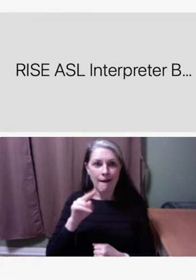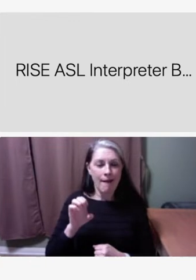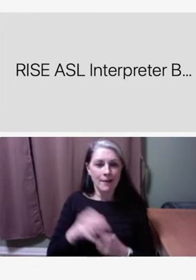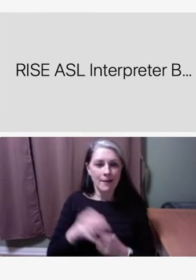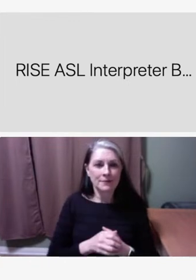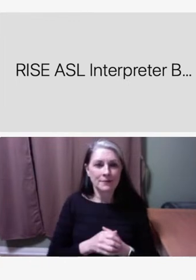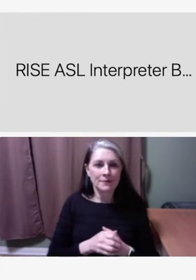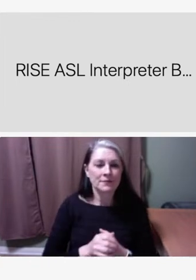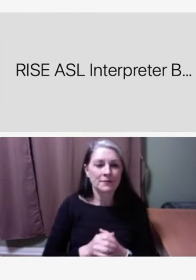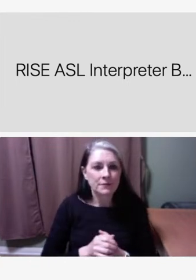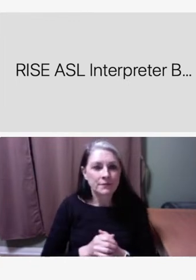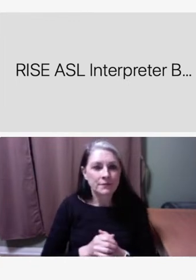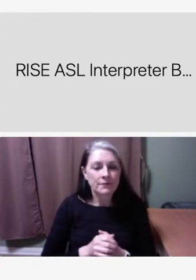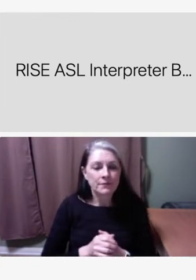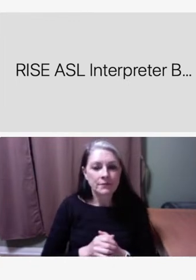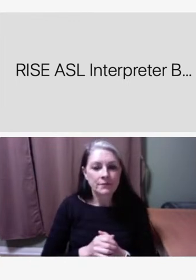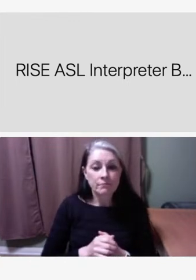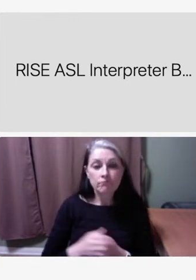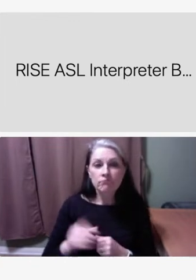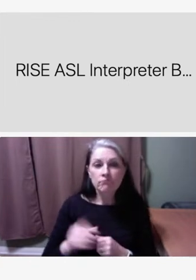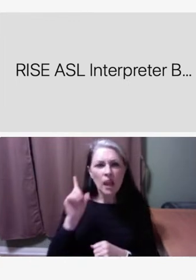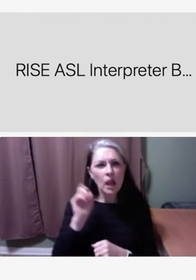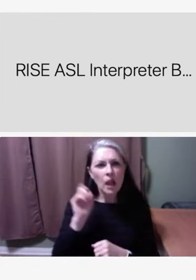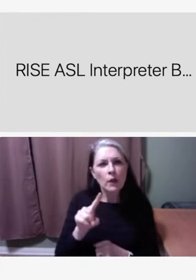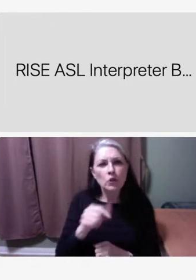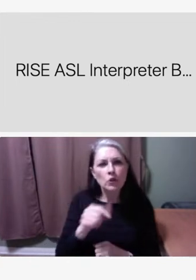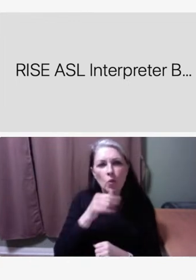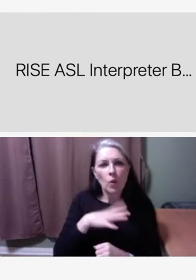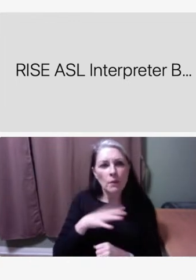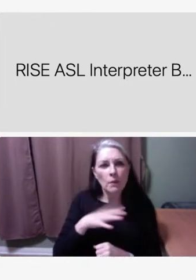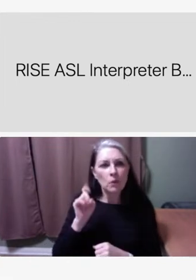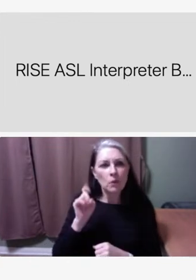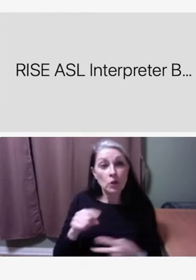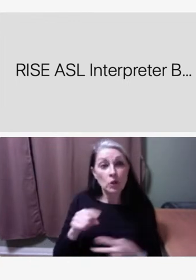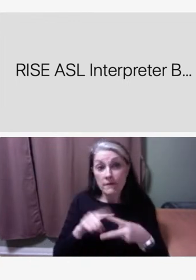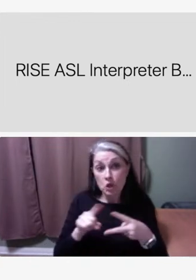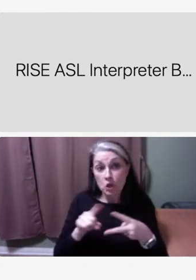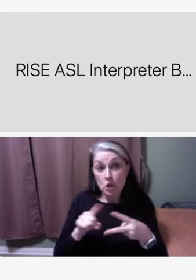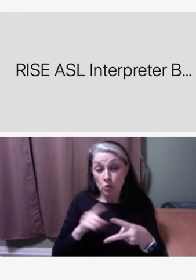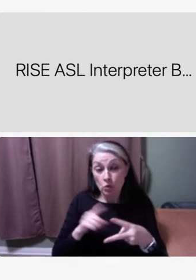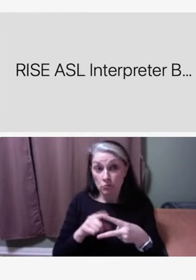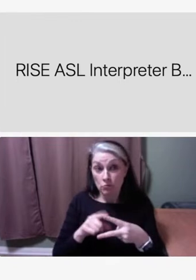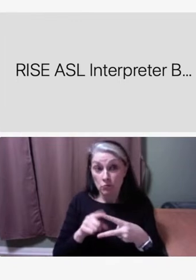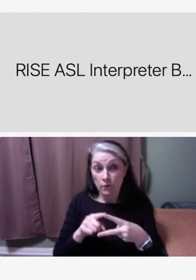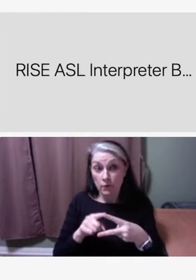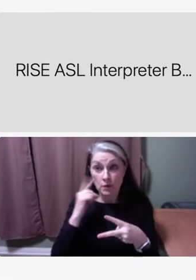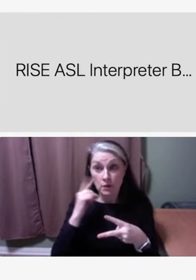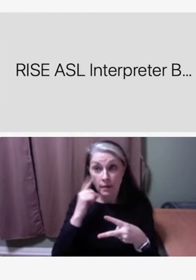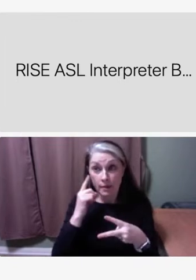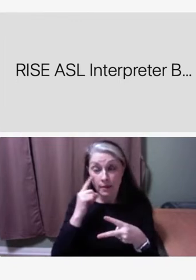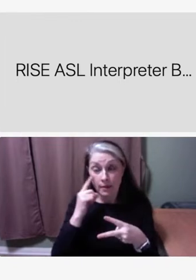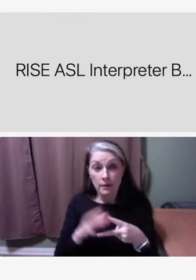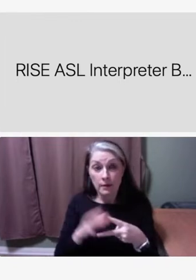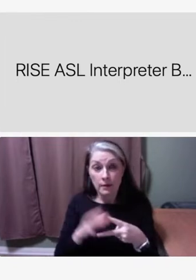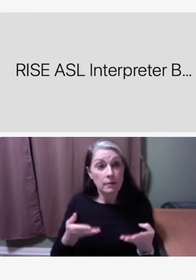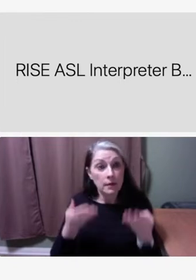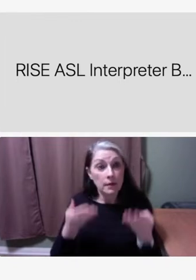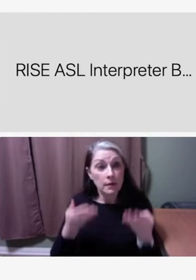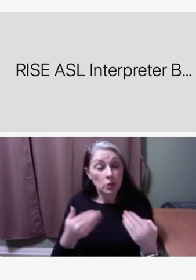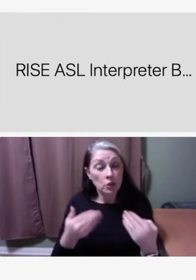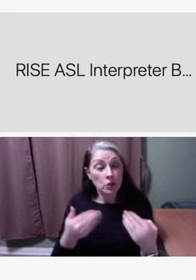I have one, actually, two. First of all, I think the suggestion on having adults